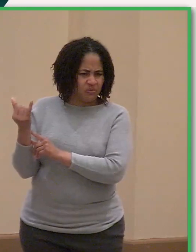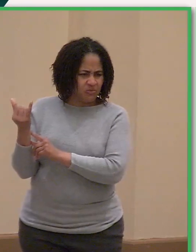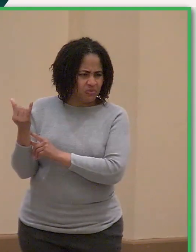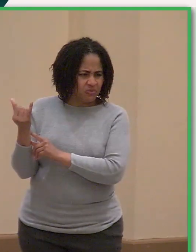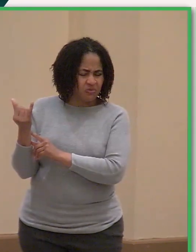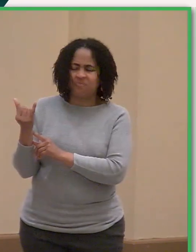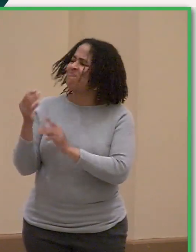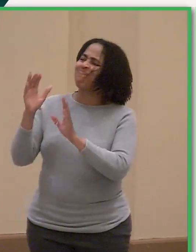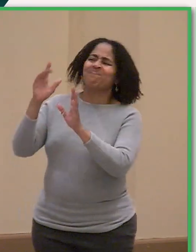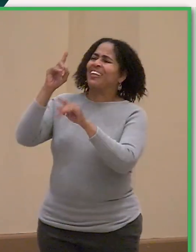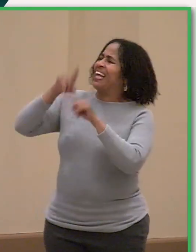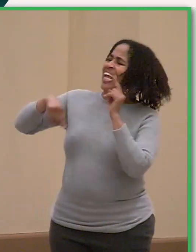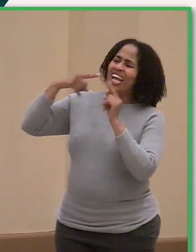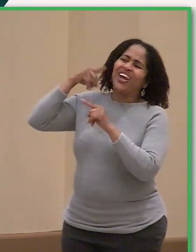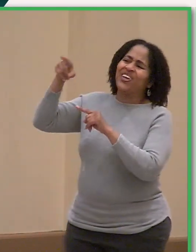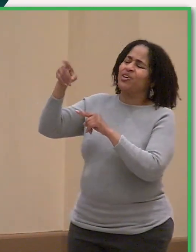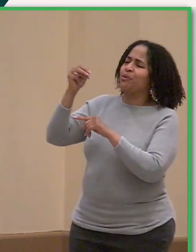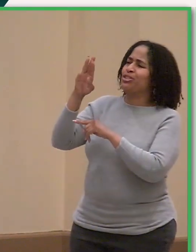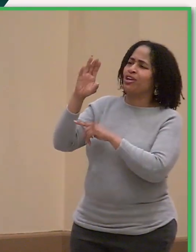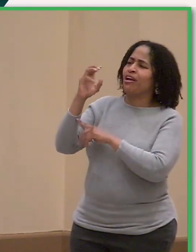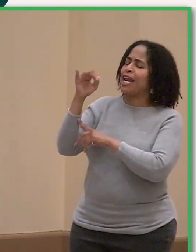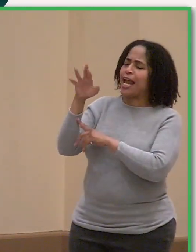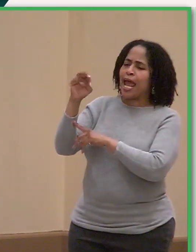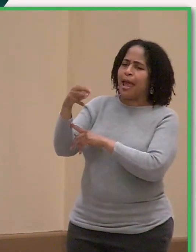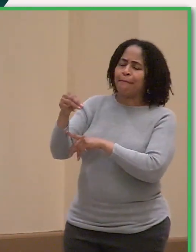Yeah, we can't hear you, Mr. Cunningham.